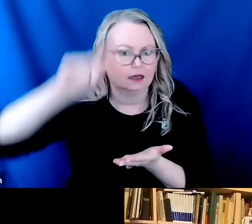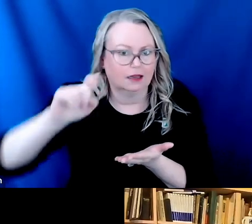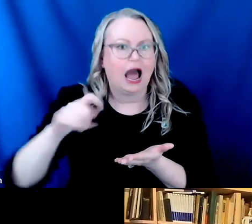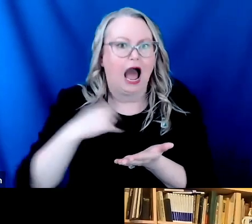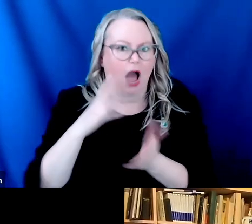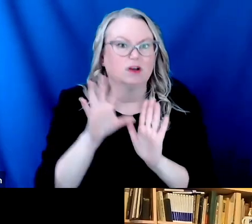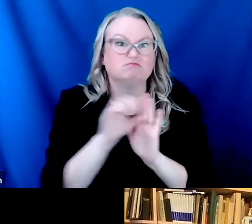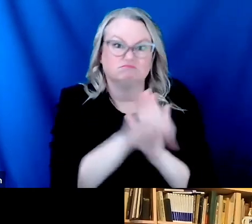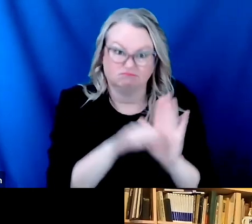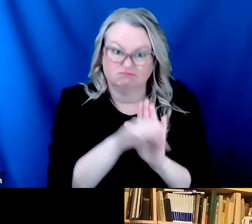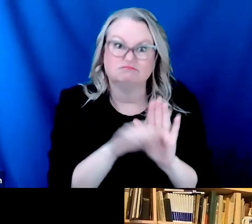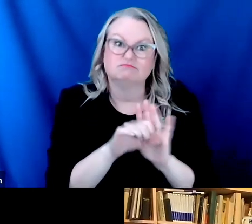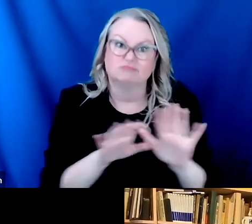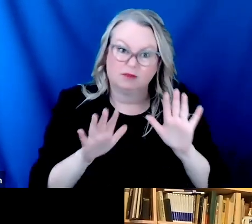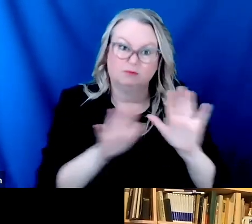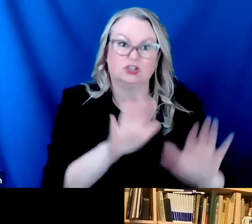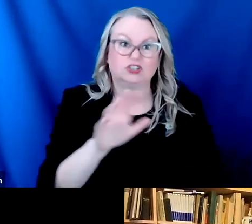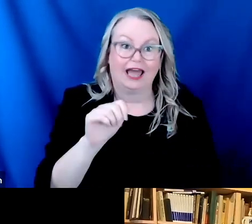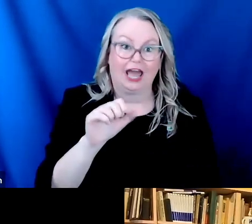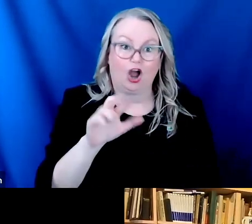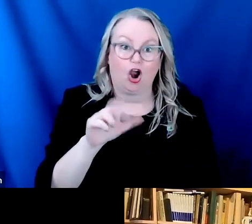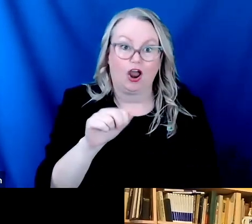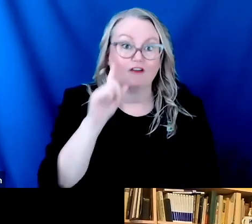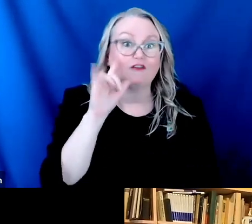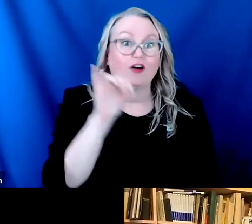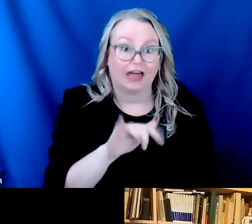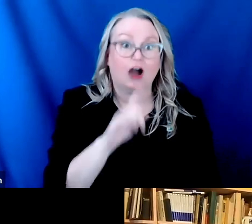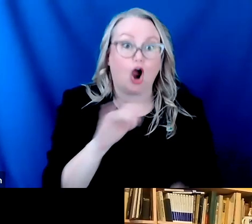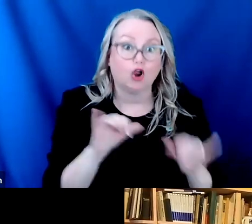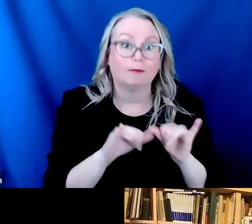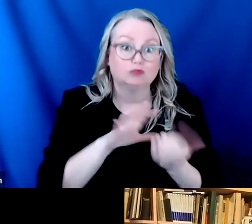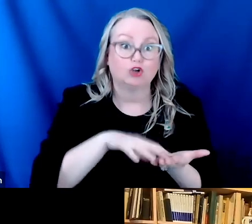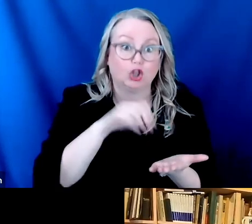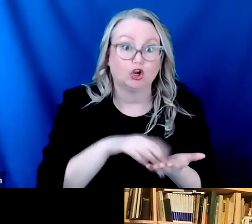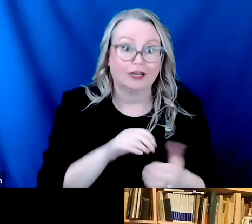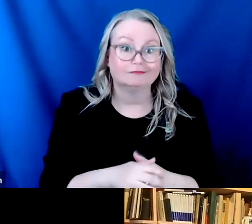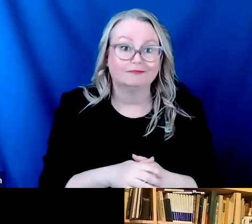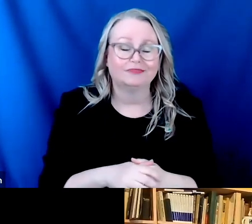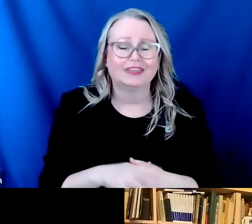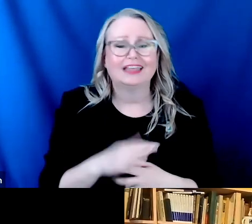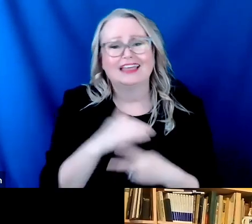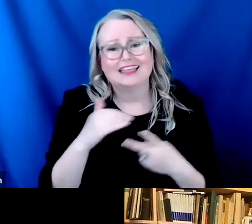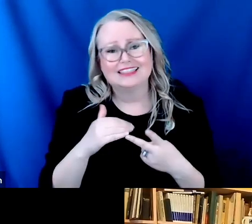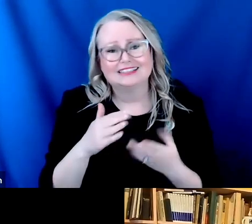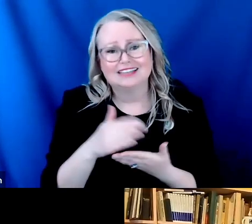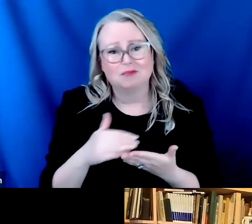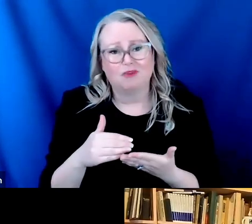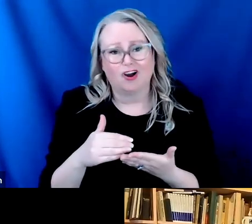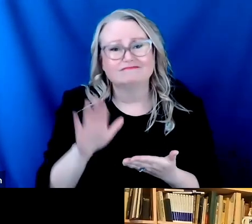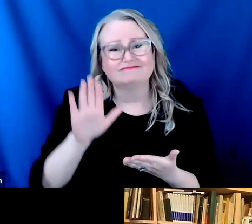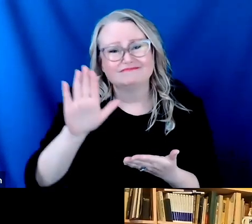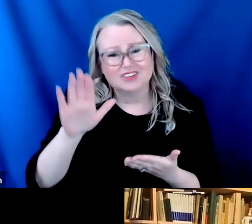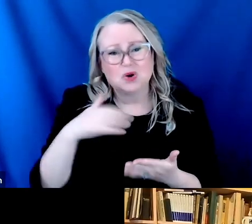me. Number two, Kenji made this point also. I think we got it wrong back